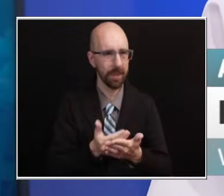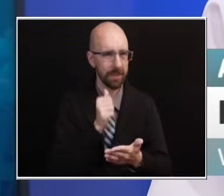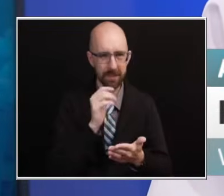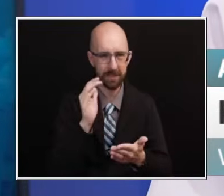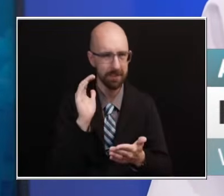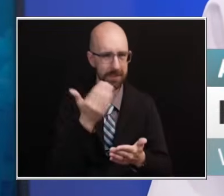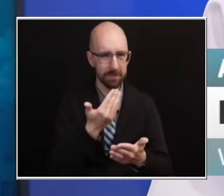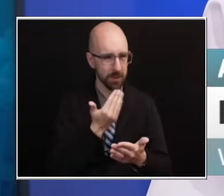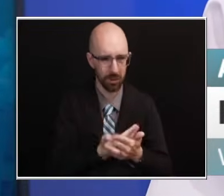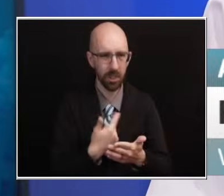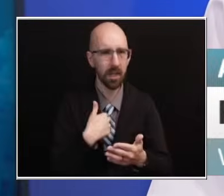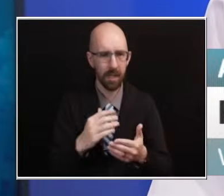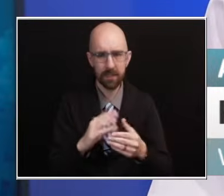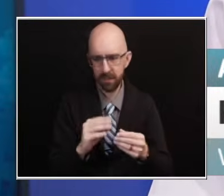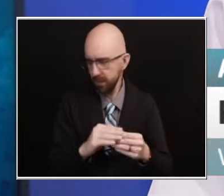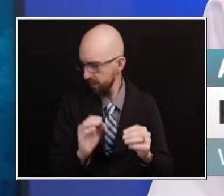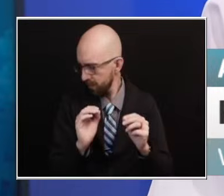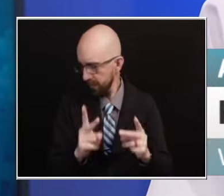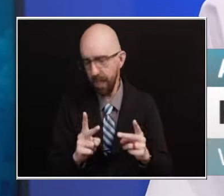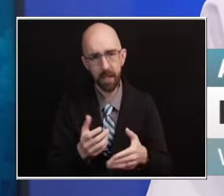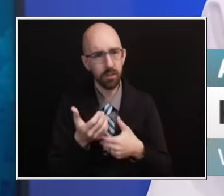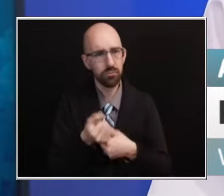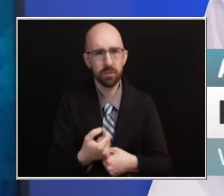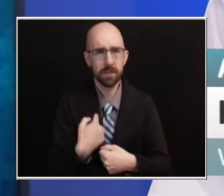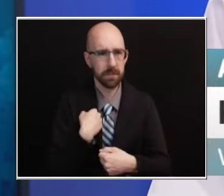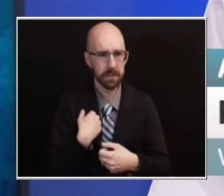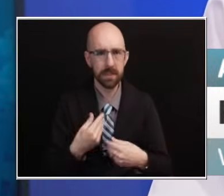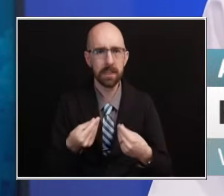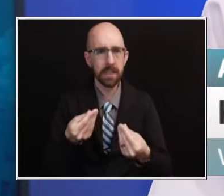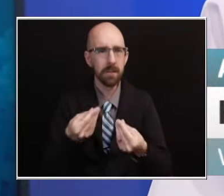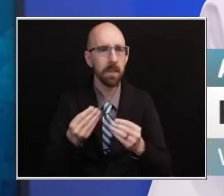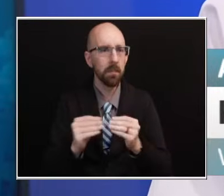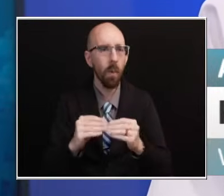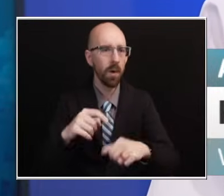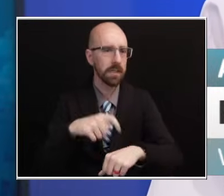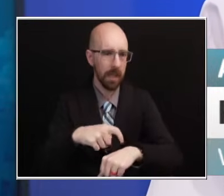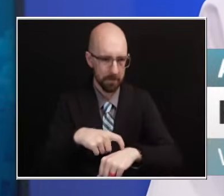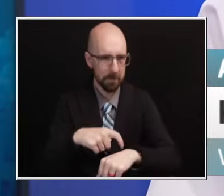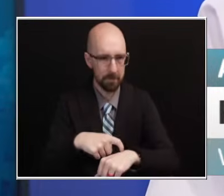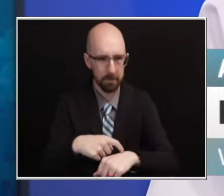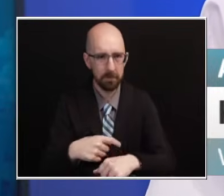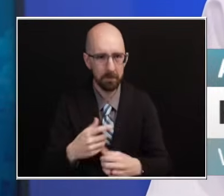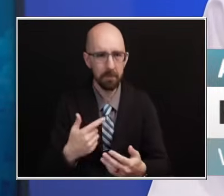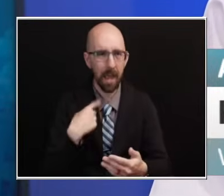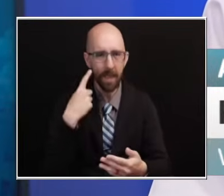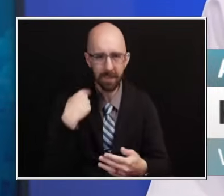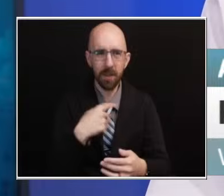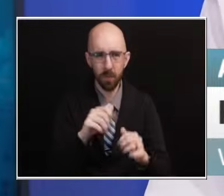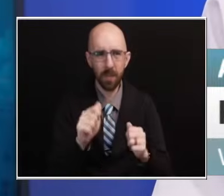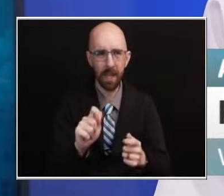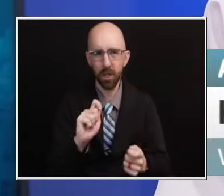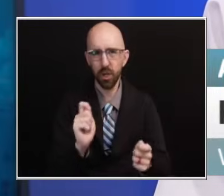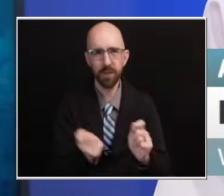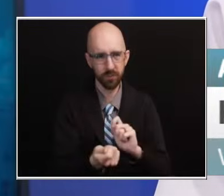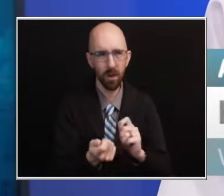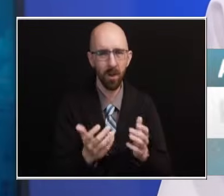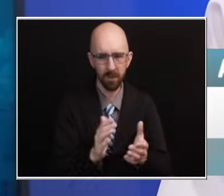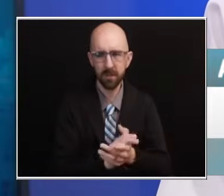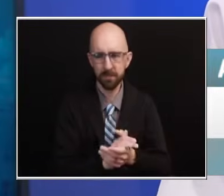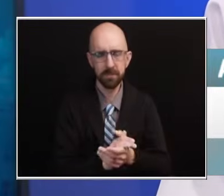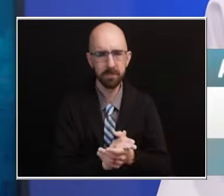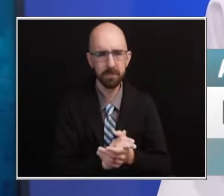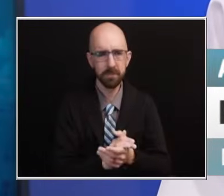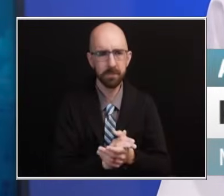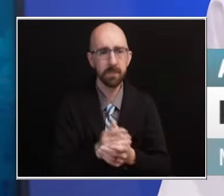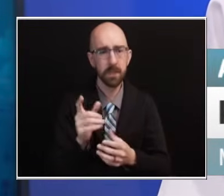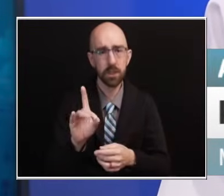said, okay, please trust me, give me a little bit more time. I think we can turn this around. And she